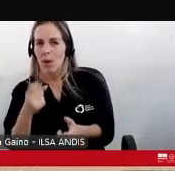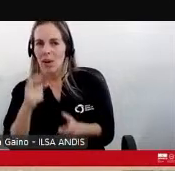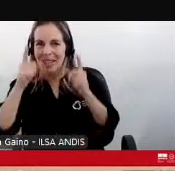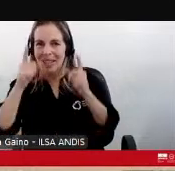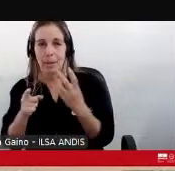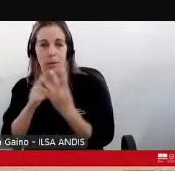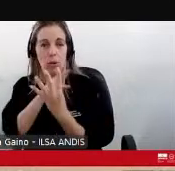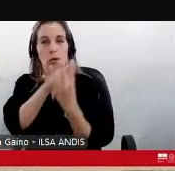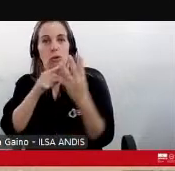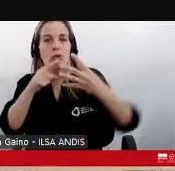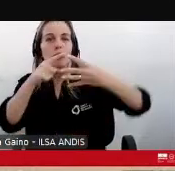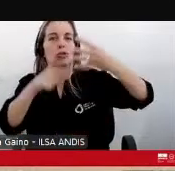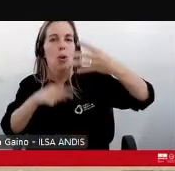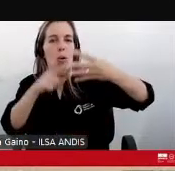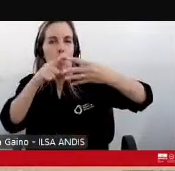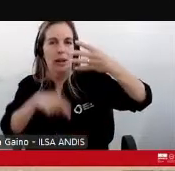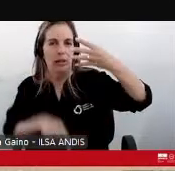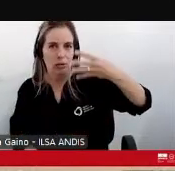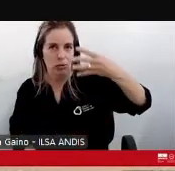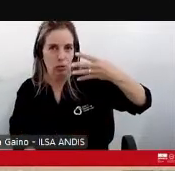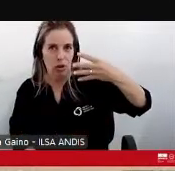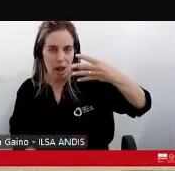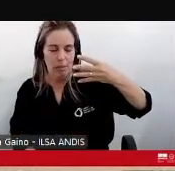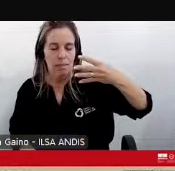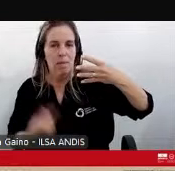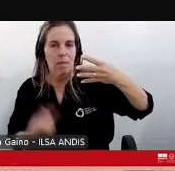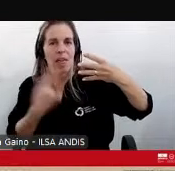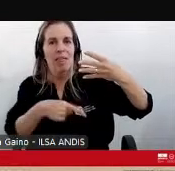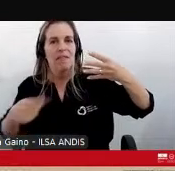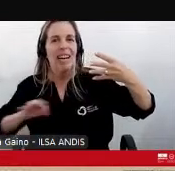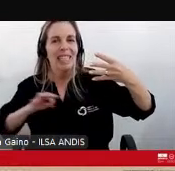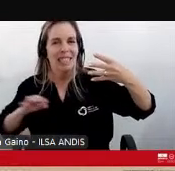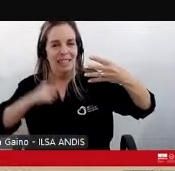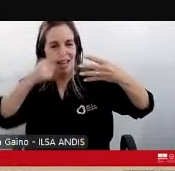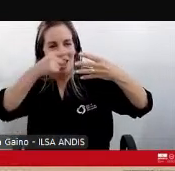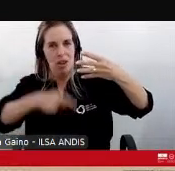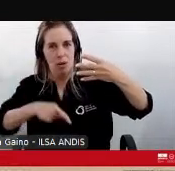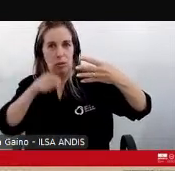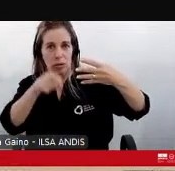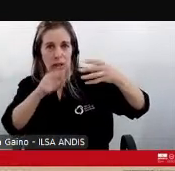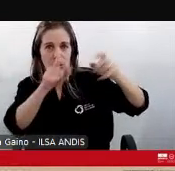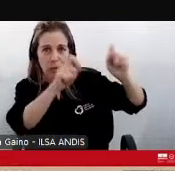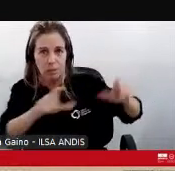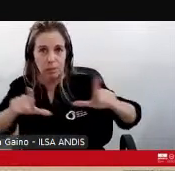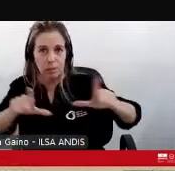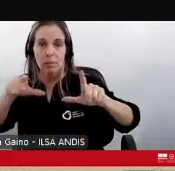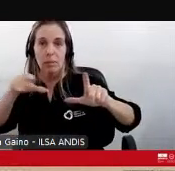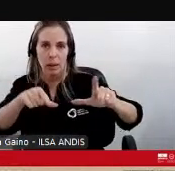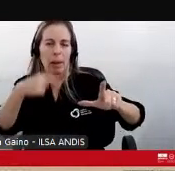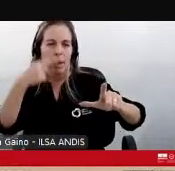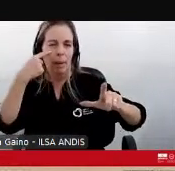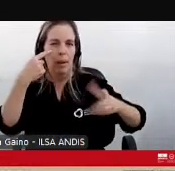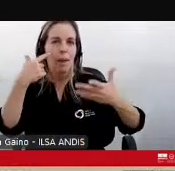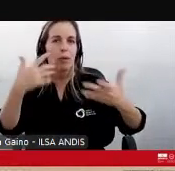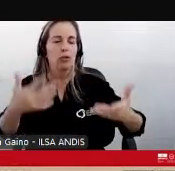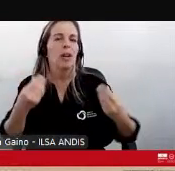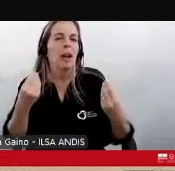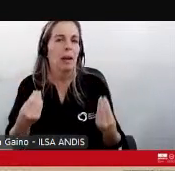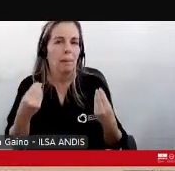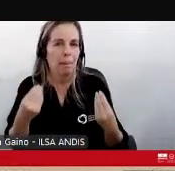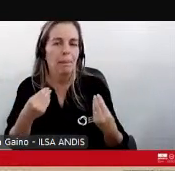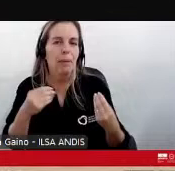This presentation, I'm going to present findings related to the 2018 ICLS